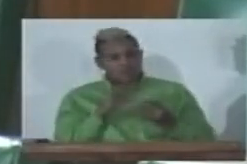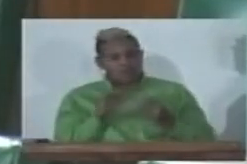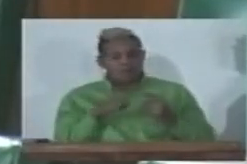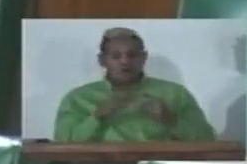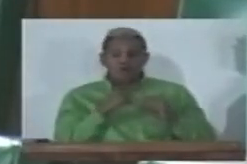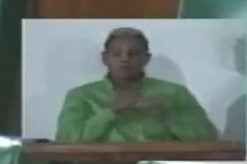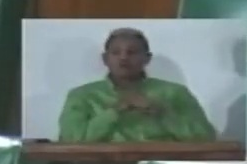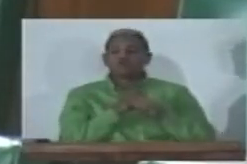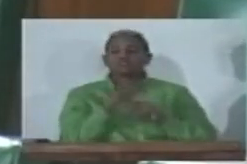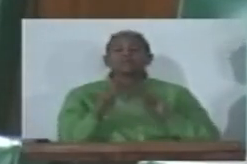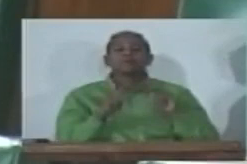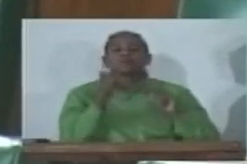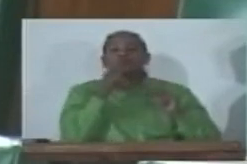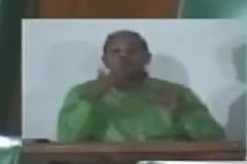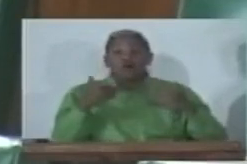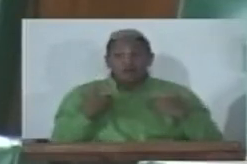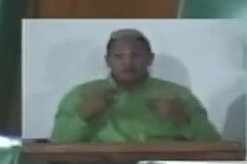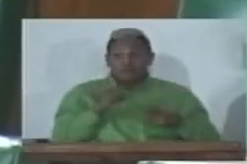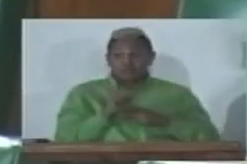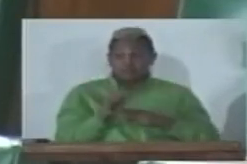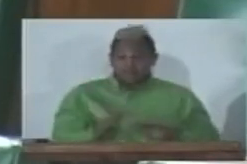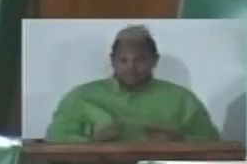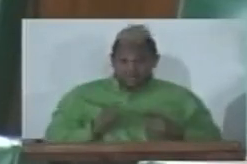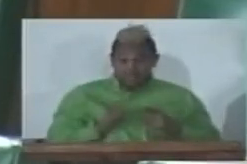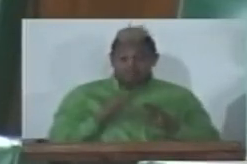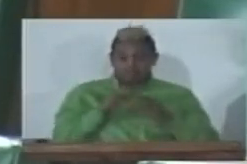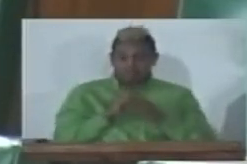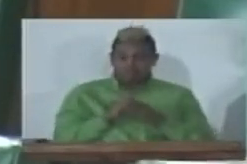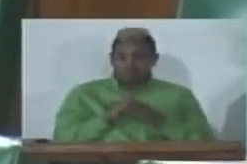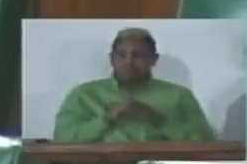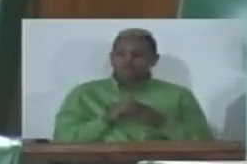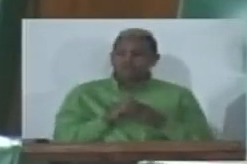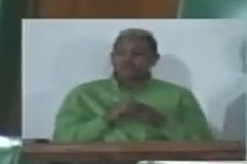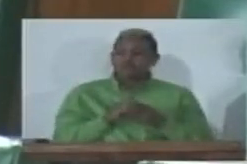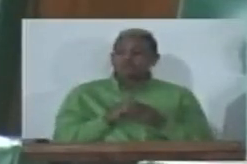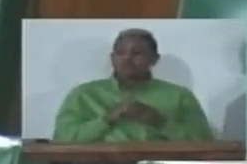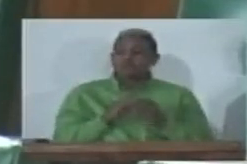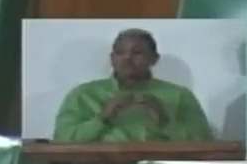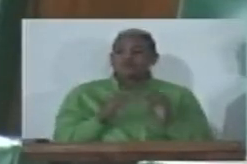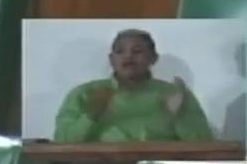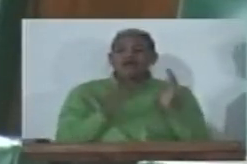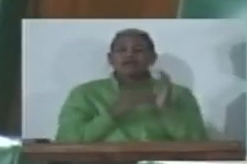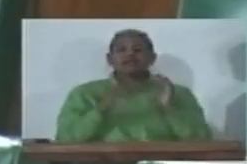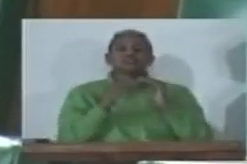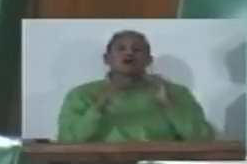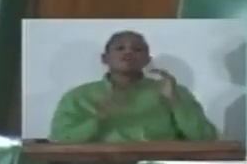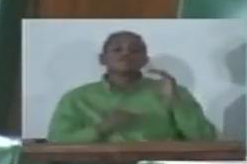protects people living with disabilities against unfair discrimination.